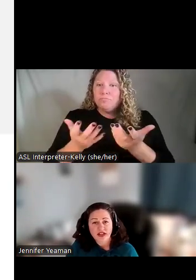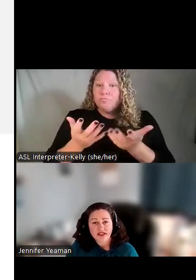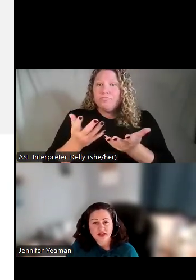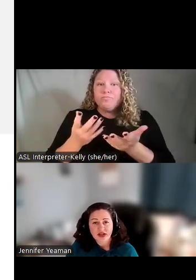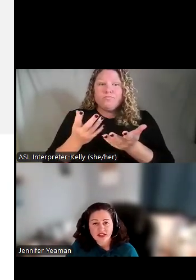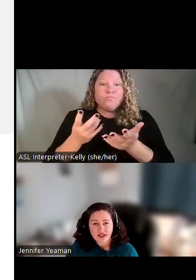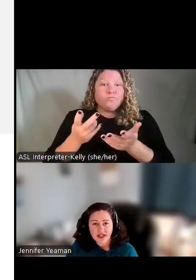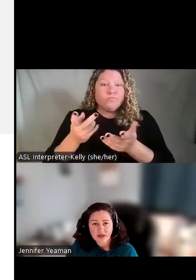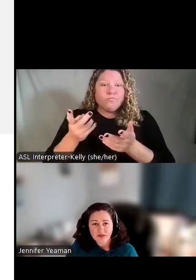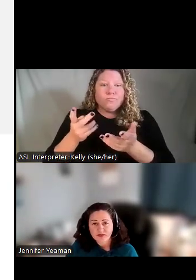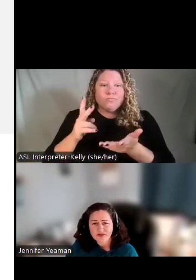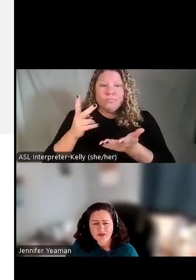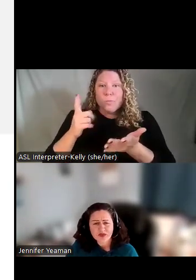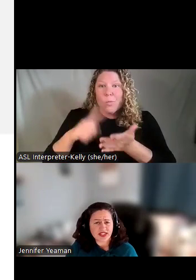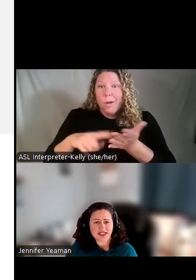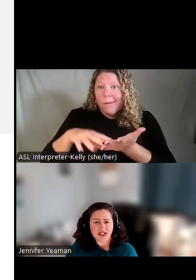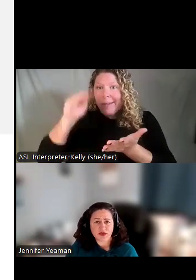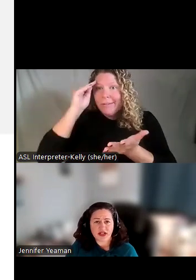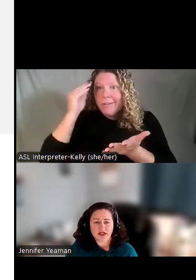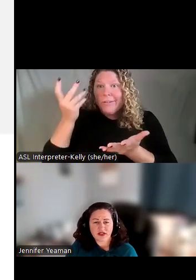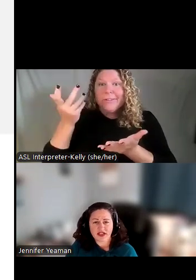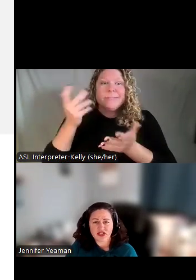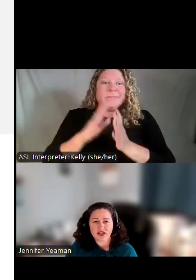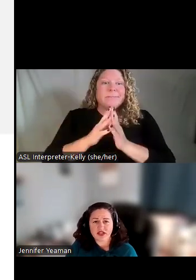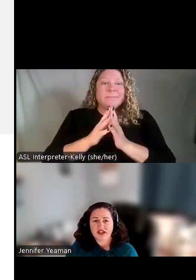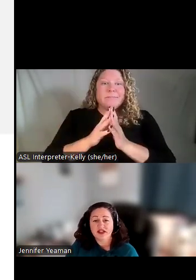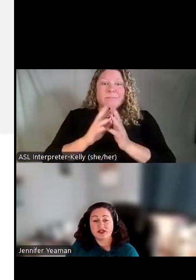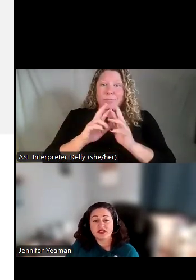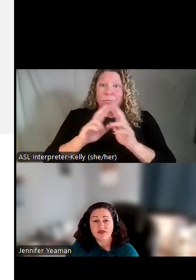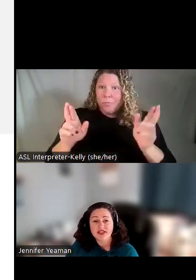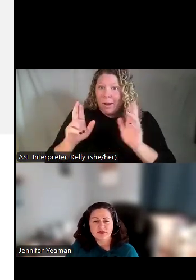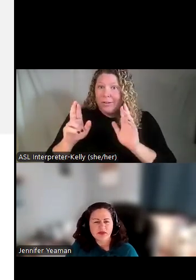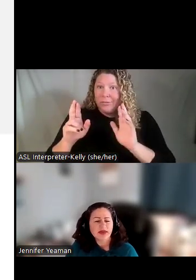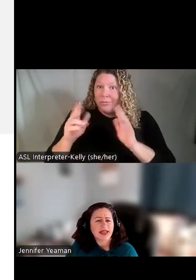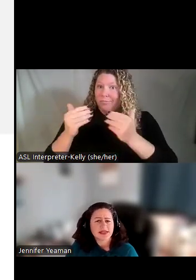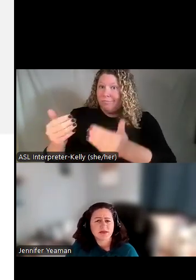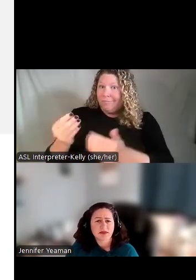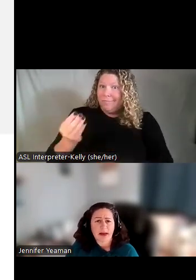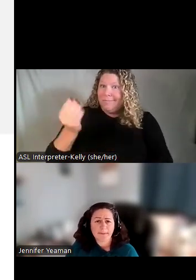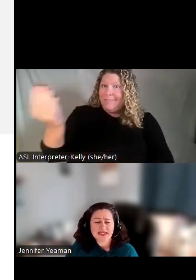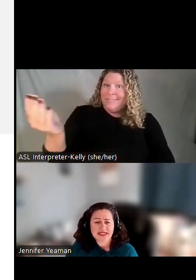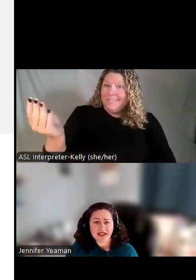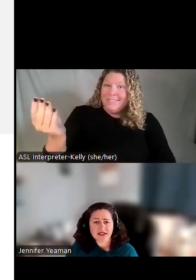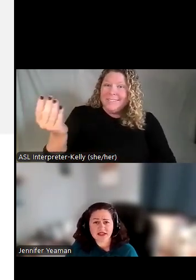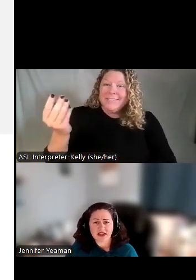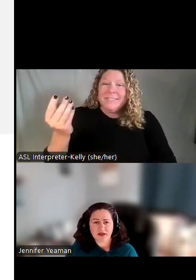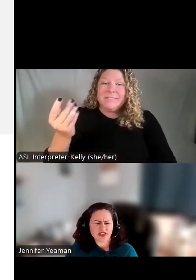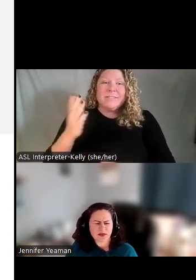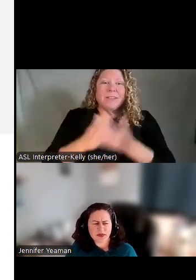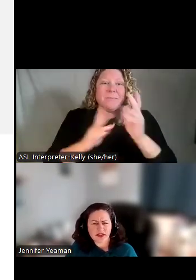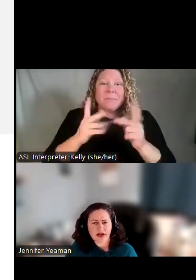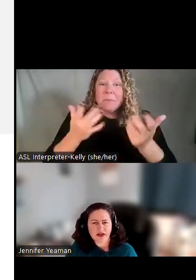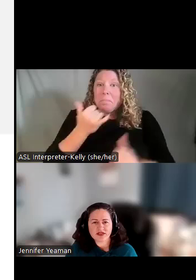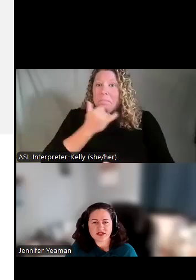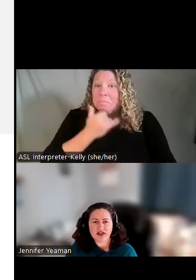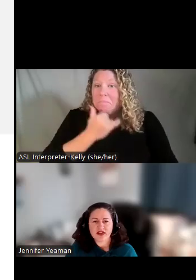checked our card against the criteria, and we're going to see if we're ready to launch. For some of us, maybe we had some mistakes or